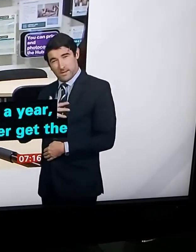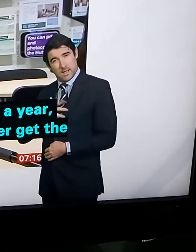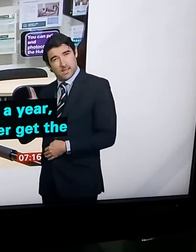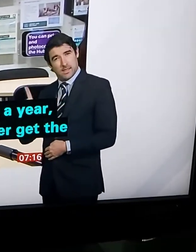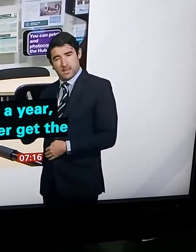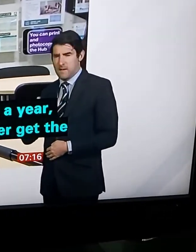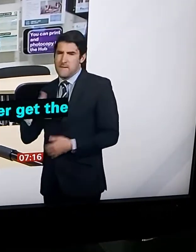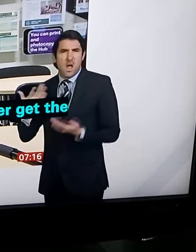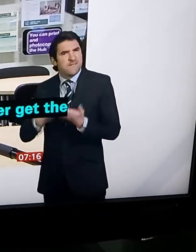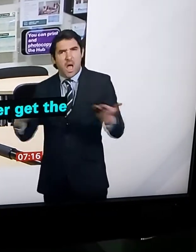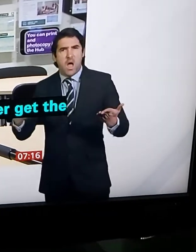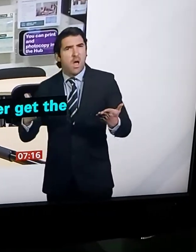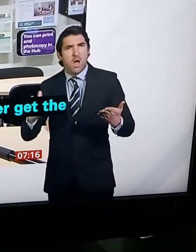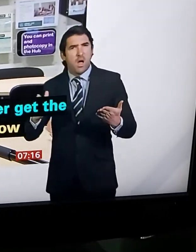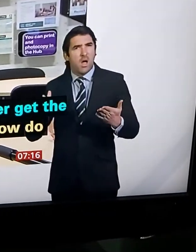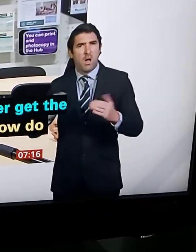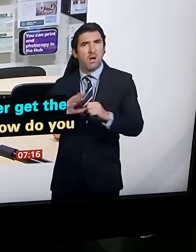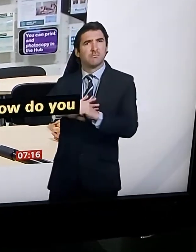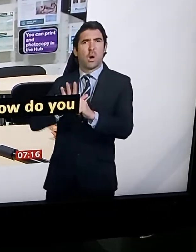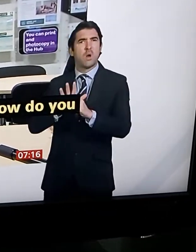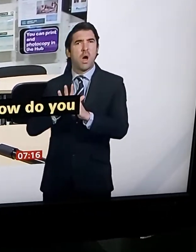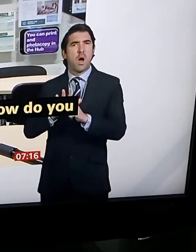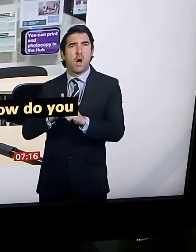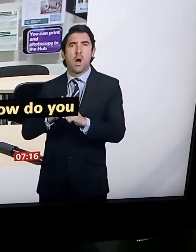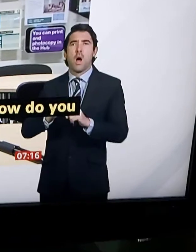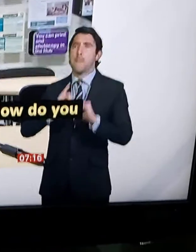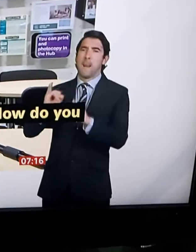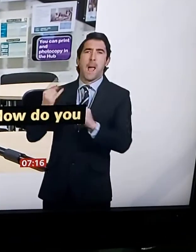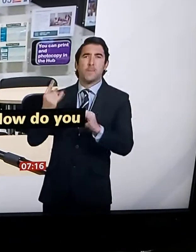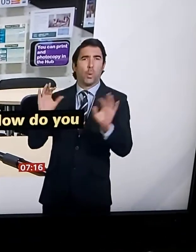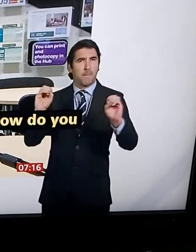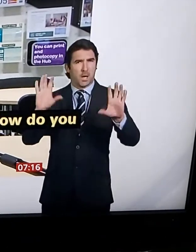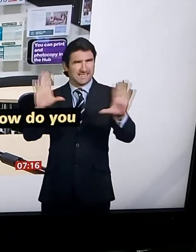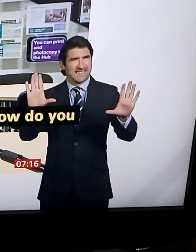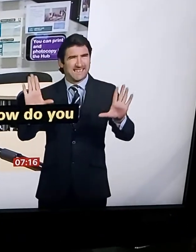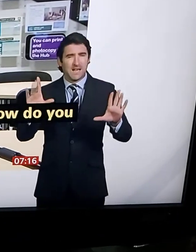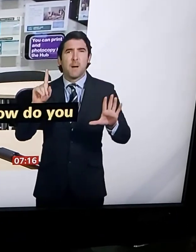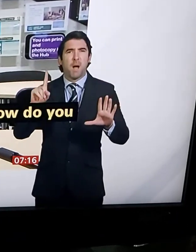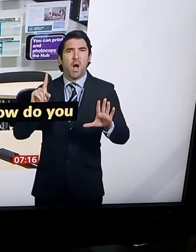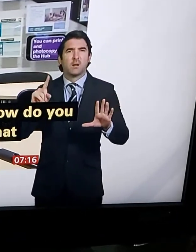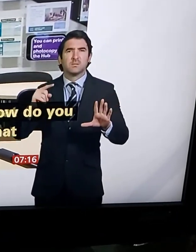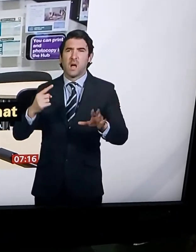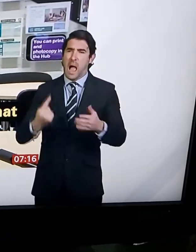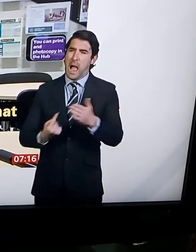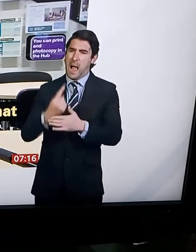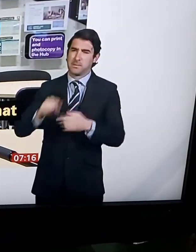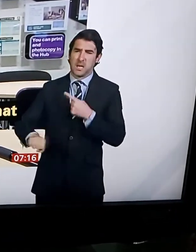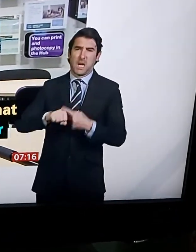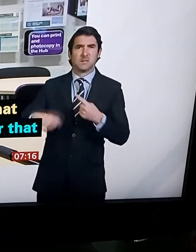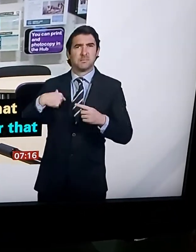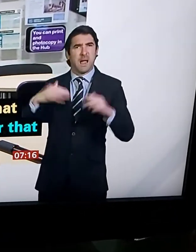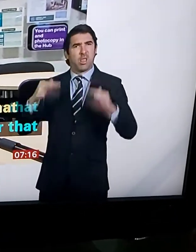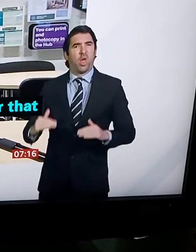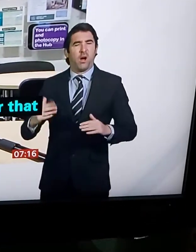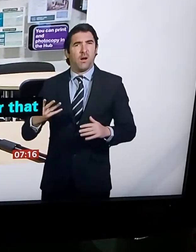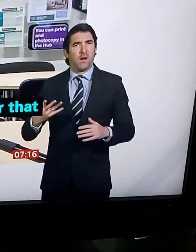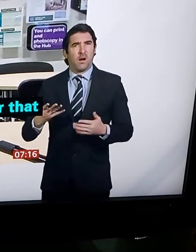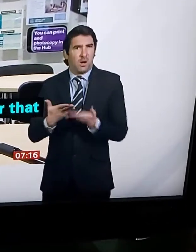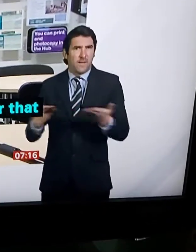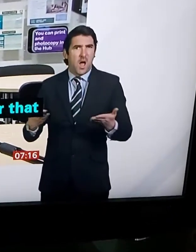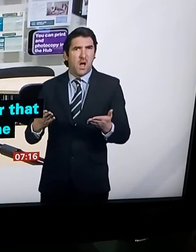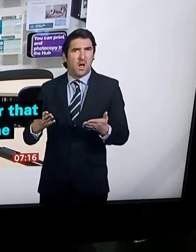very unfair because, the pandemic, it was no one's fault, and it's very unfair that now I have to deal with the situation, have to sort of figure out a way on my own to sort this